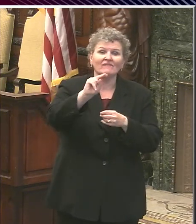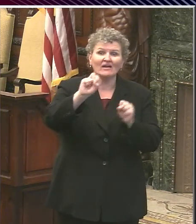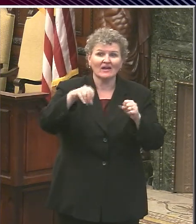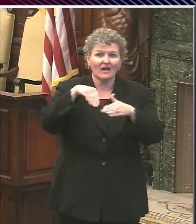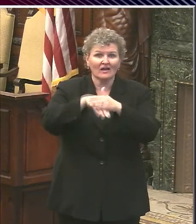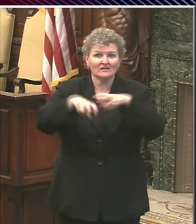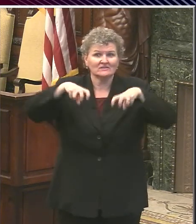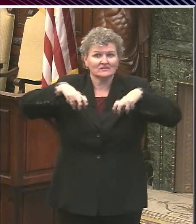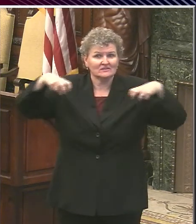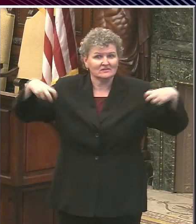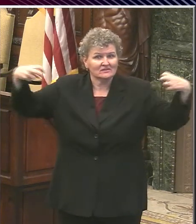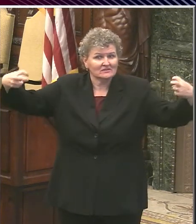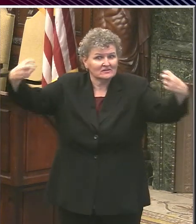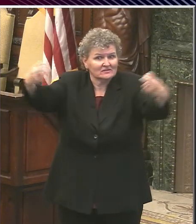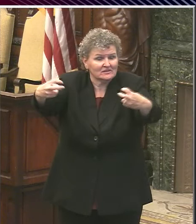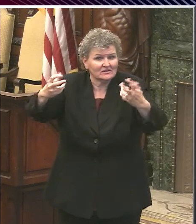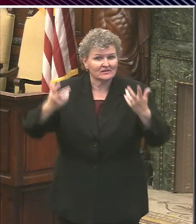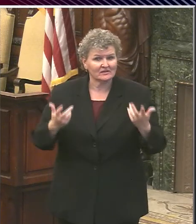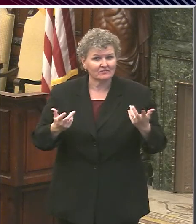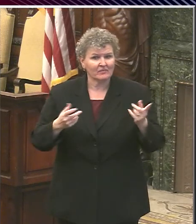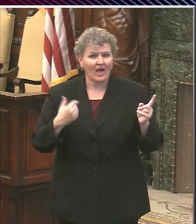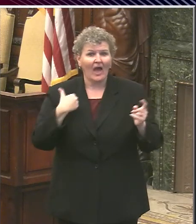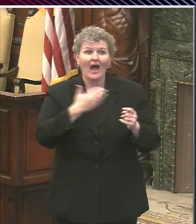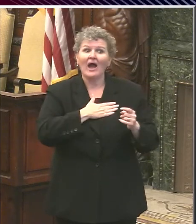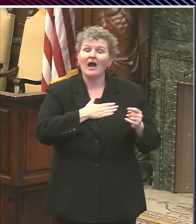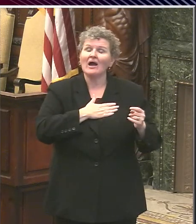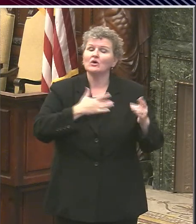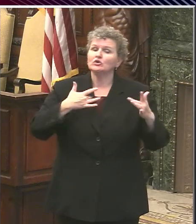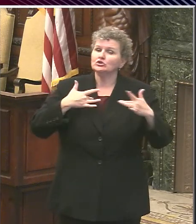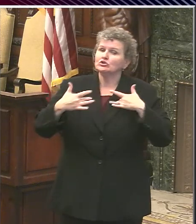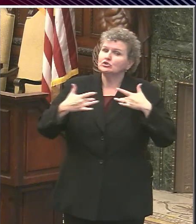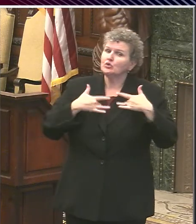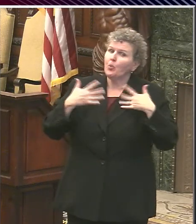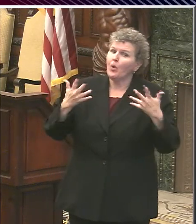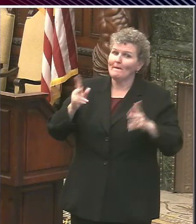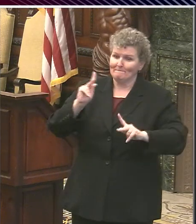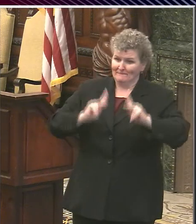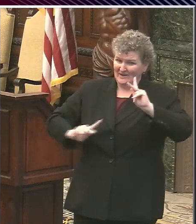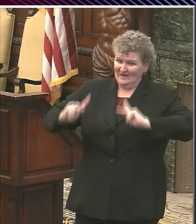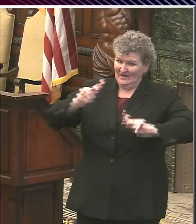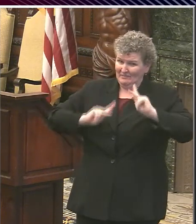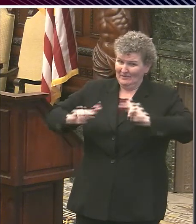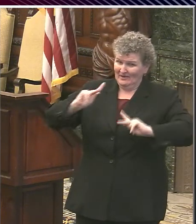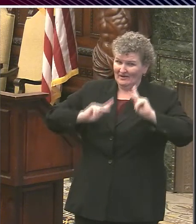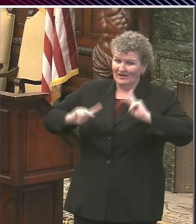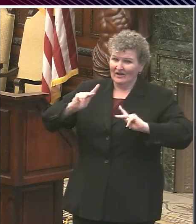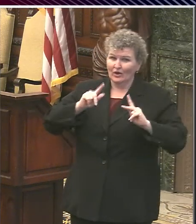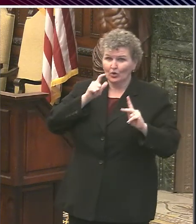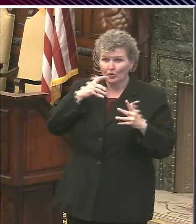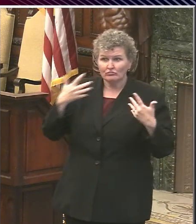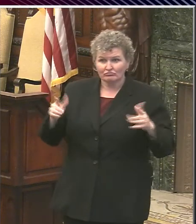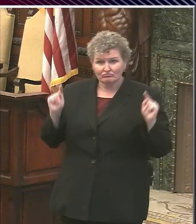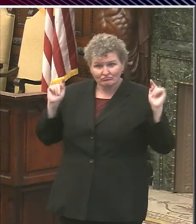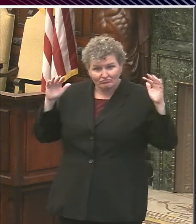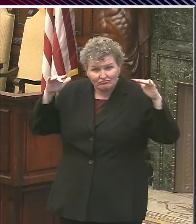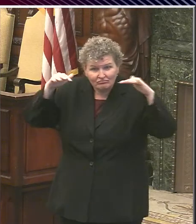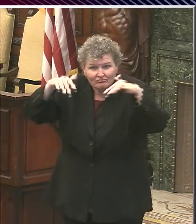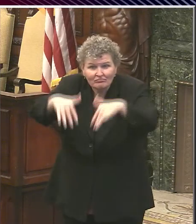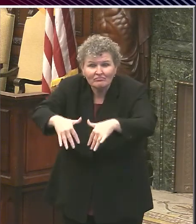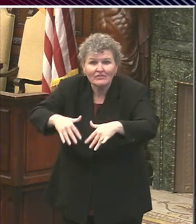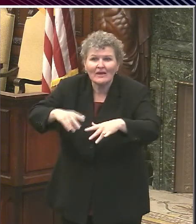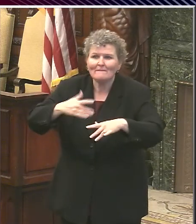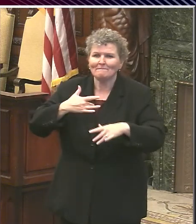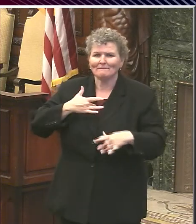I would just say, our concern is the very large number of people that might need to go to a stadium that people consider a typical football